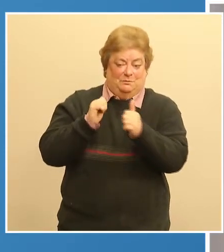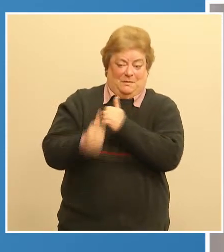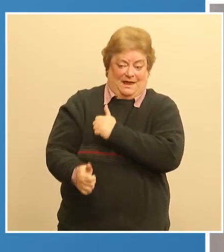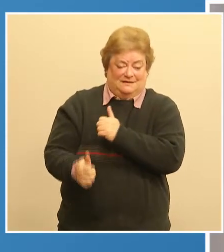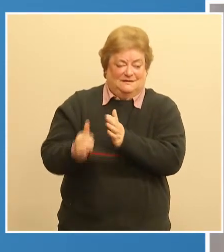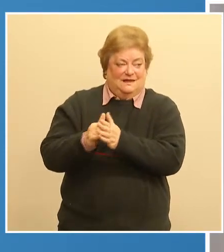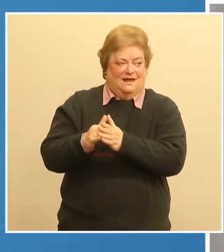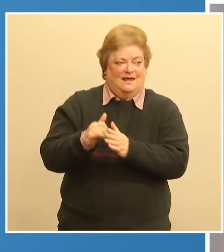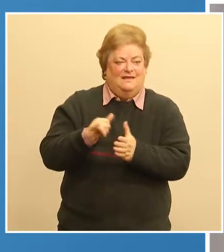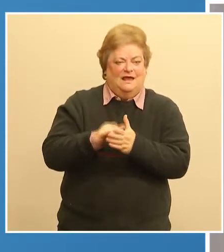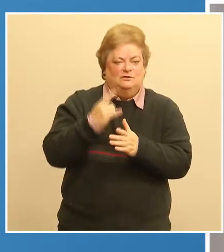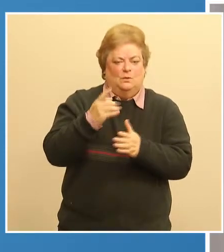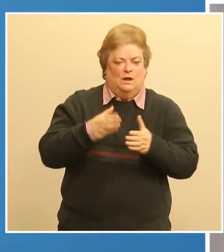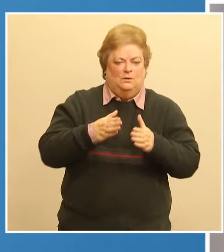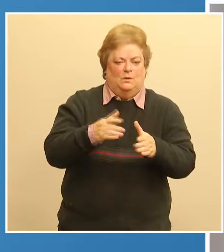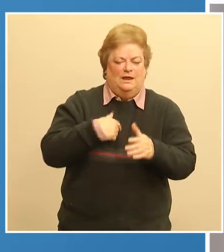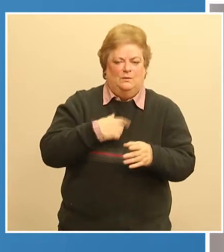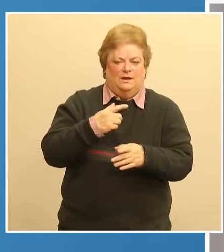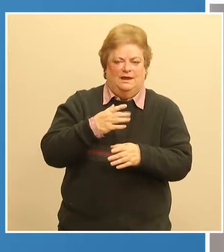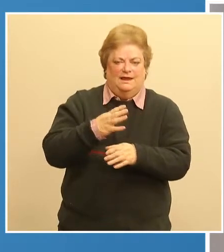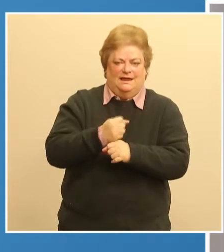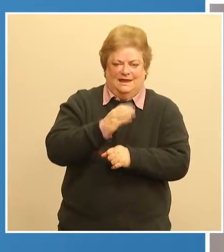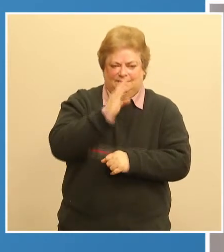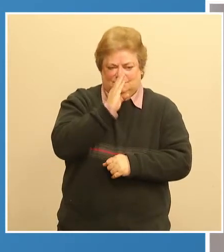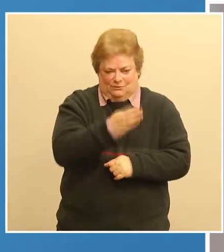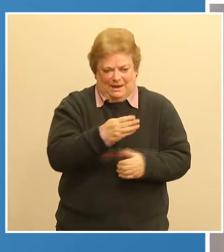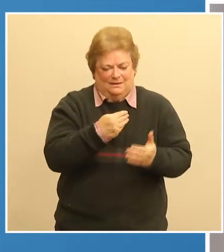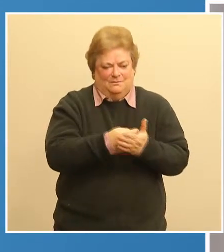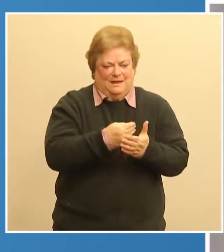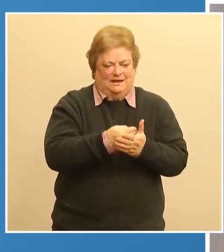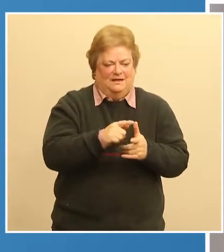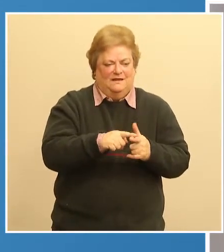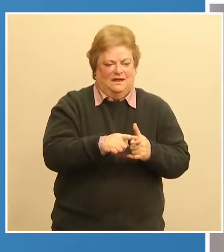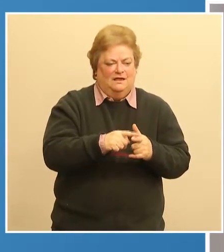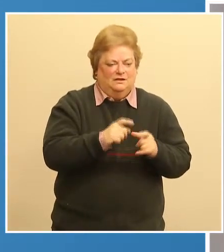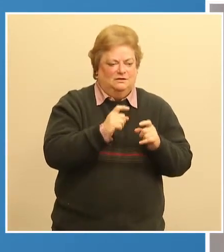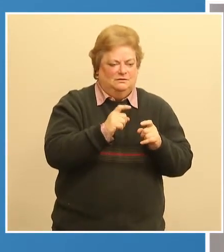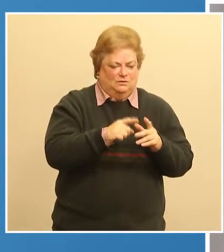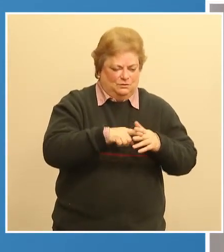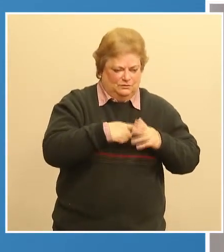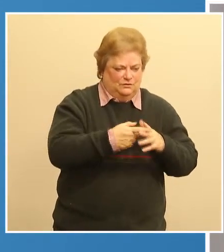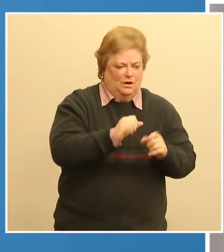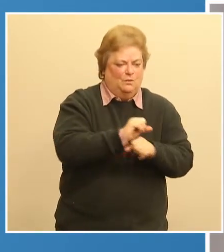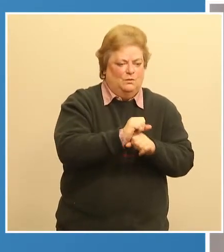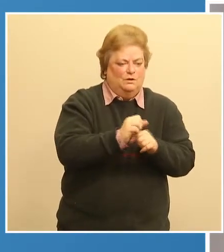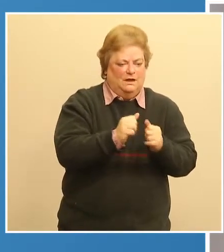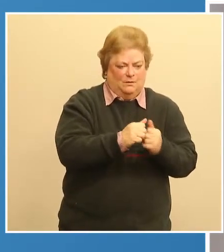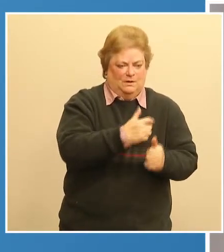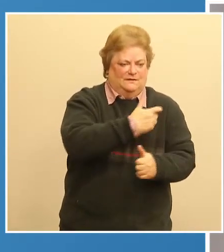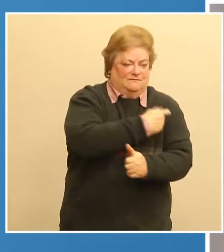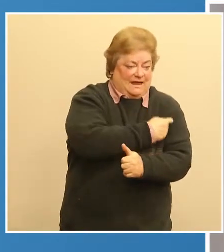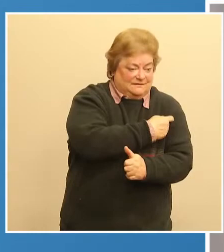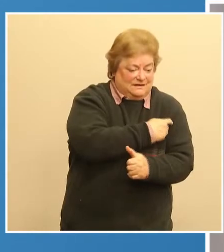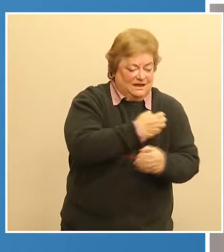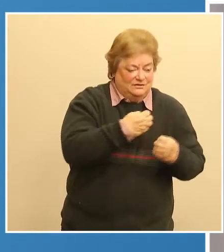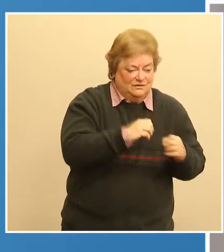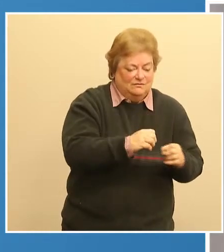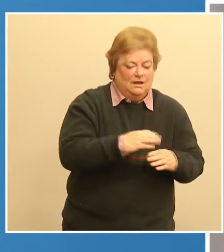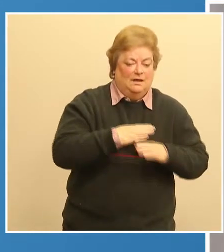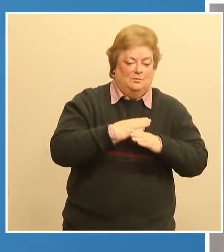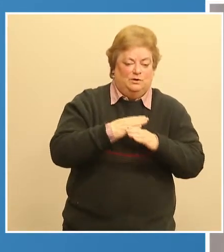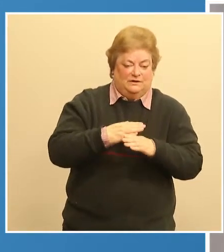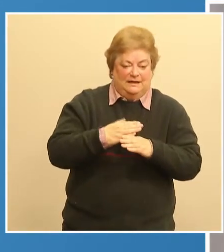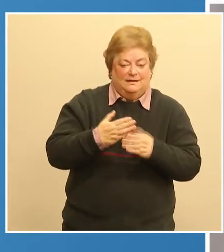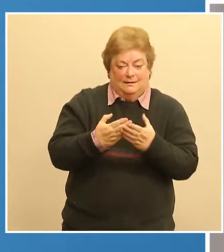the ways that we can get a direct allocation of funds that we can put to work towards our vaccination efforts, towards protecting public health,